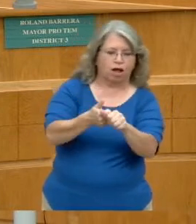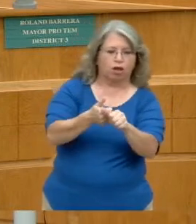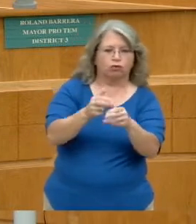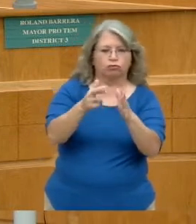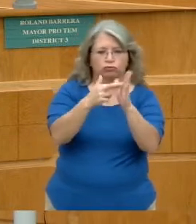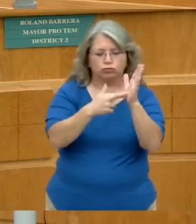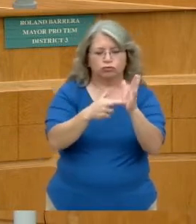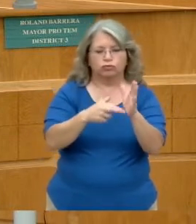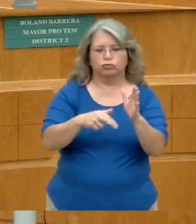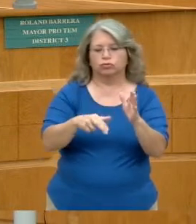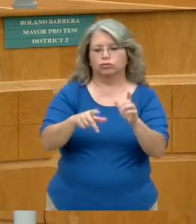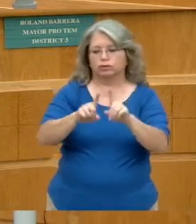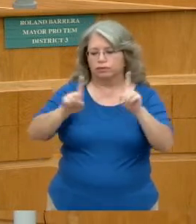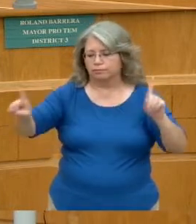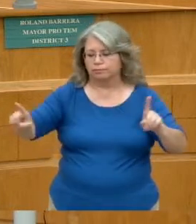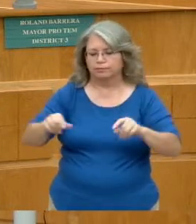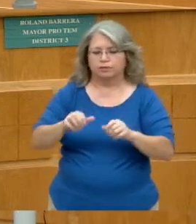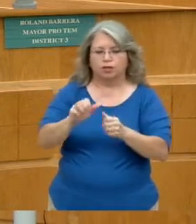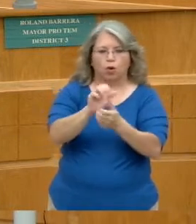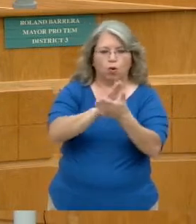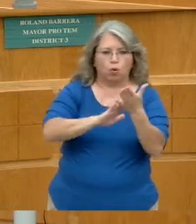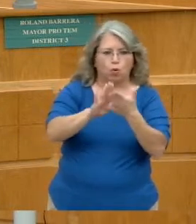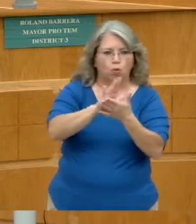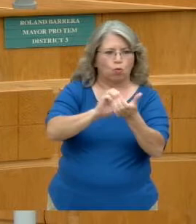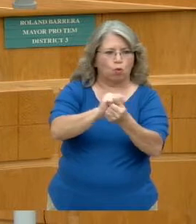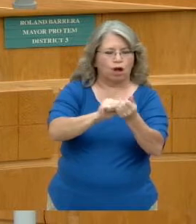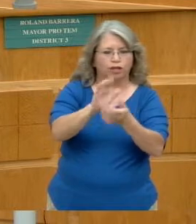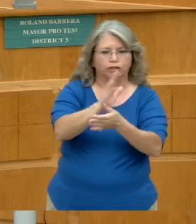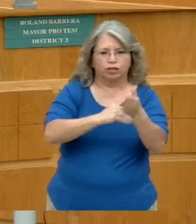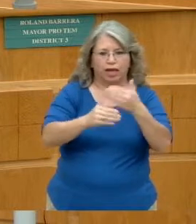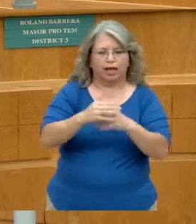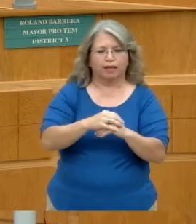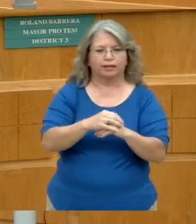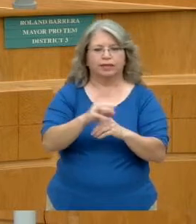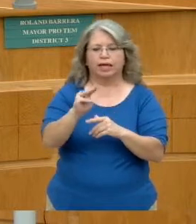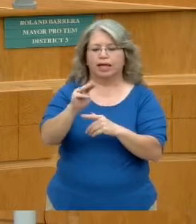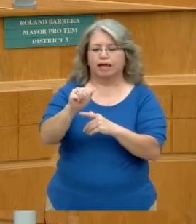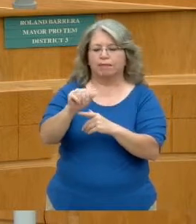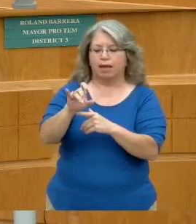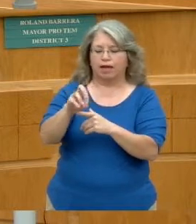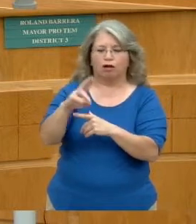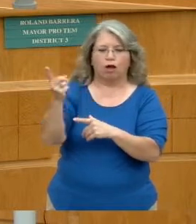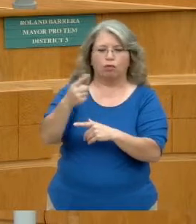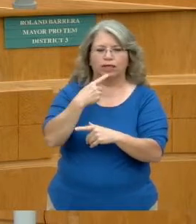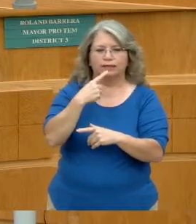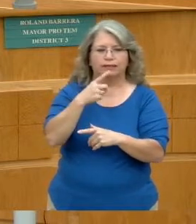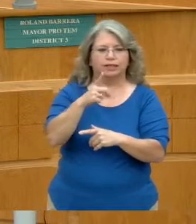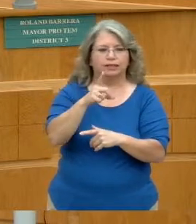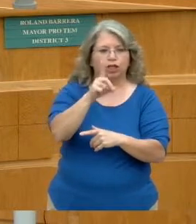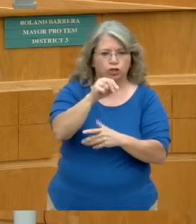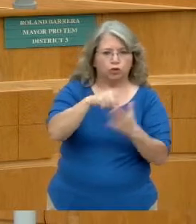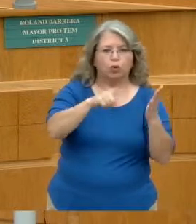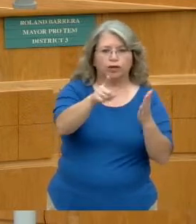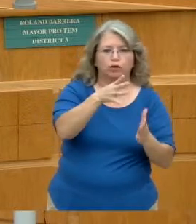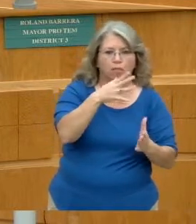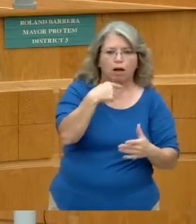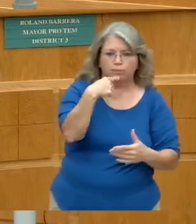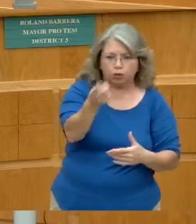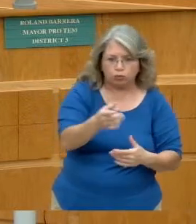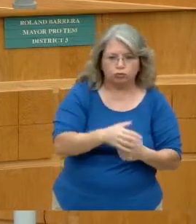washing your hands and the like, and Mayor McComb always references, do what your mom told you. Well, I guess I have to